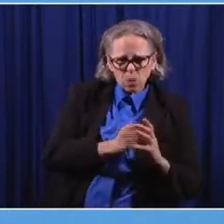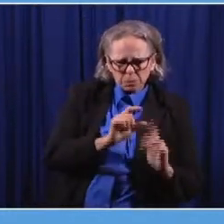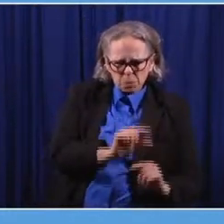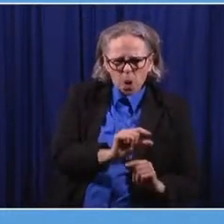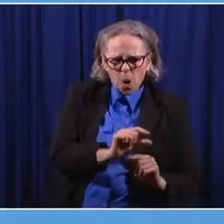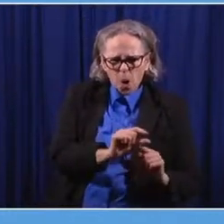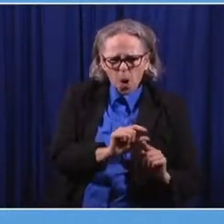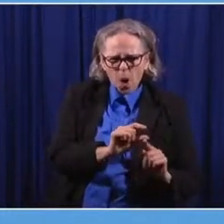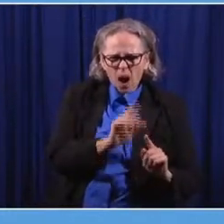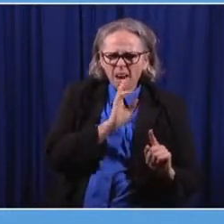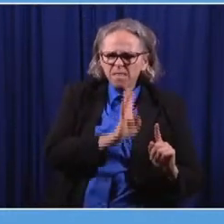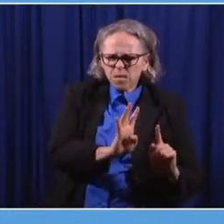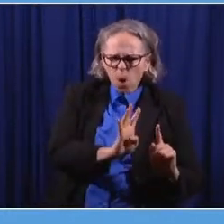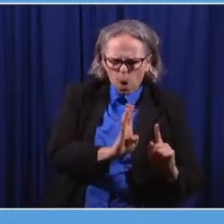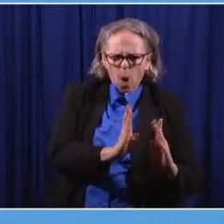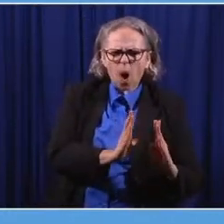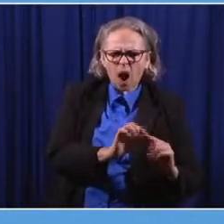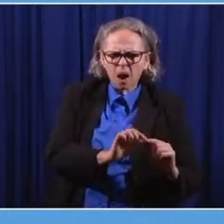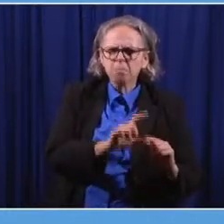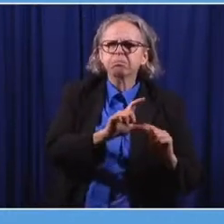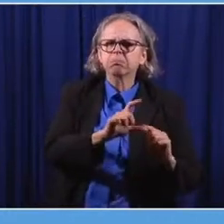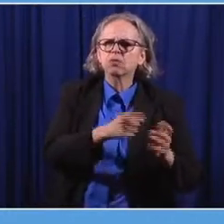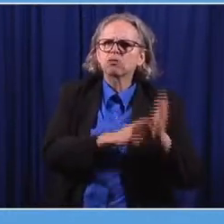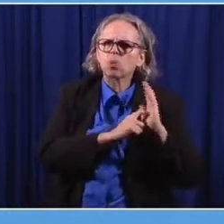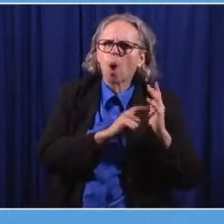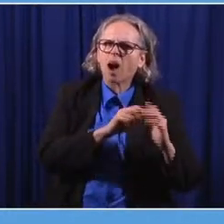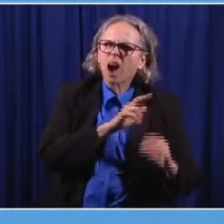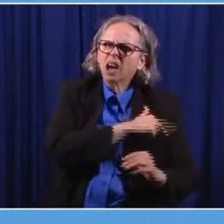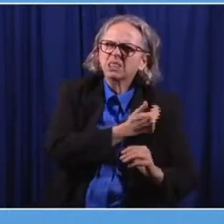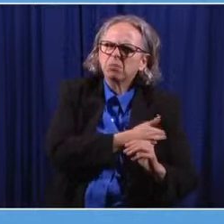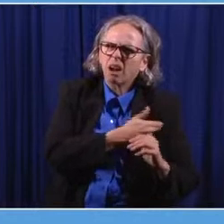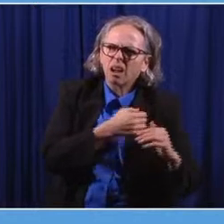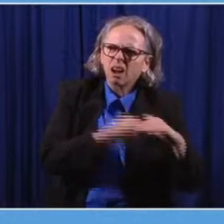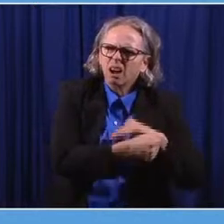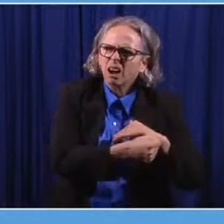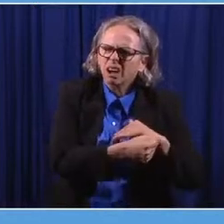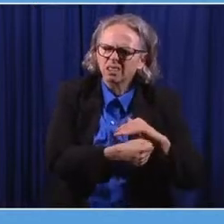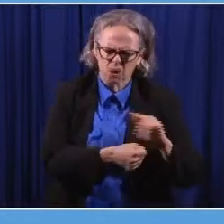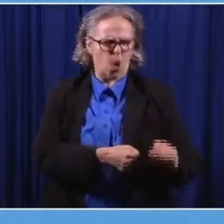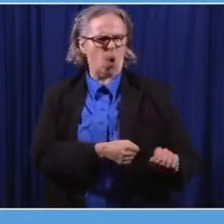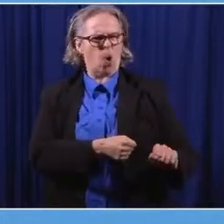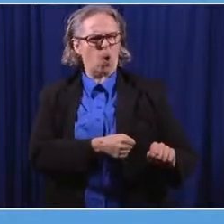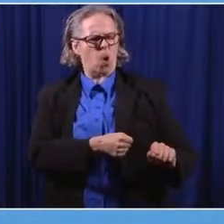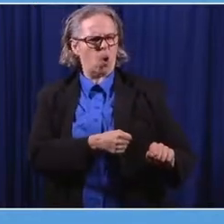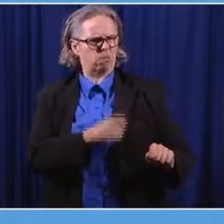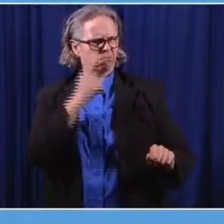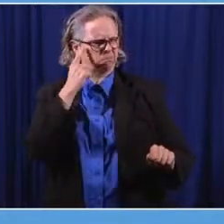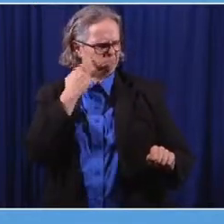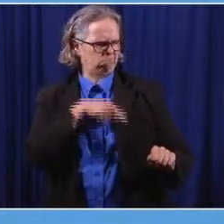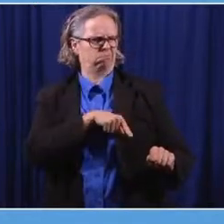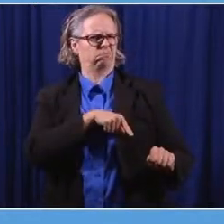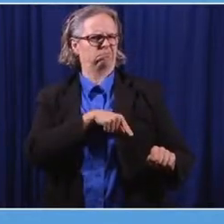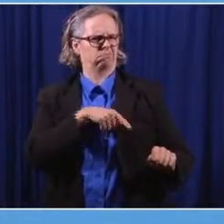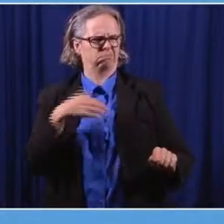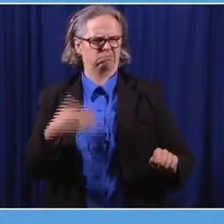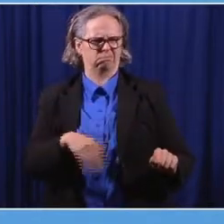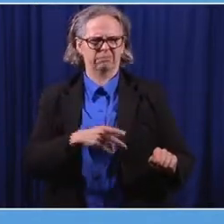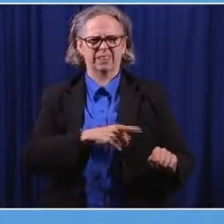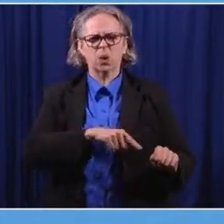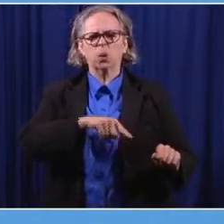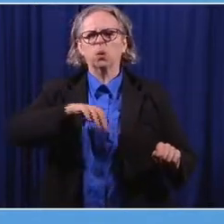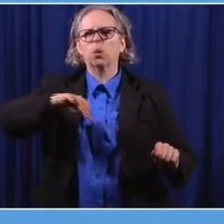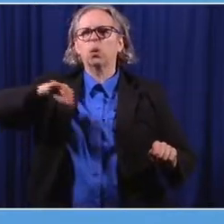of them ended up in a hospital, and up to 30, a little bit better than 30% in the 80